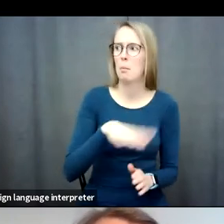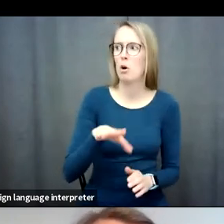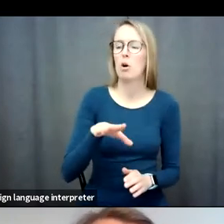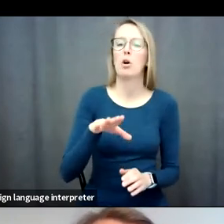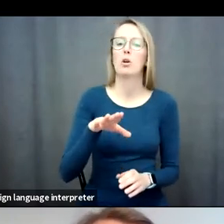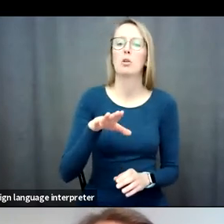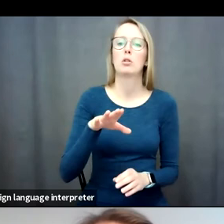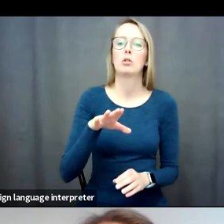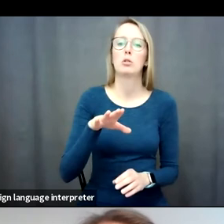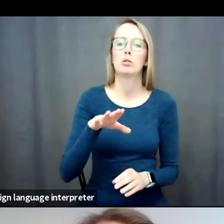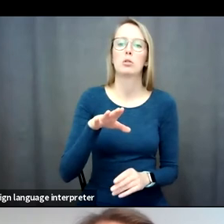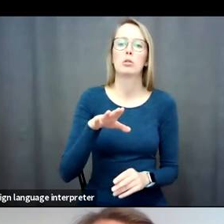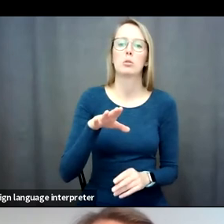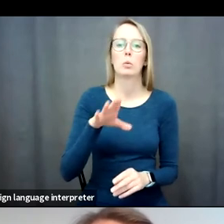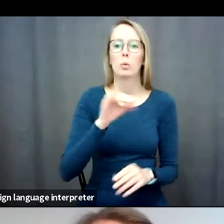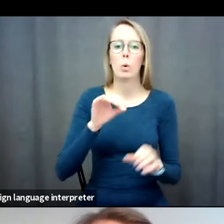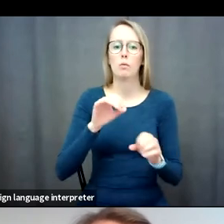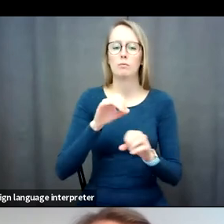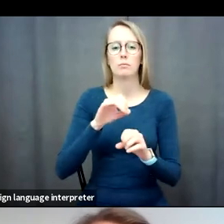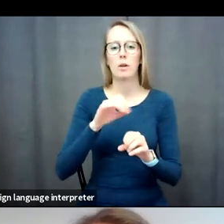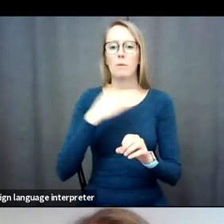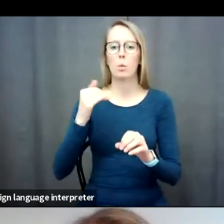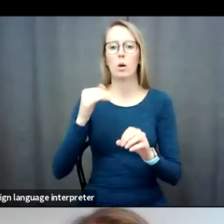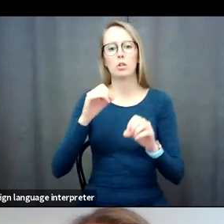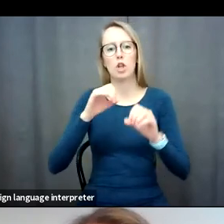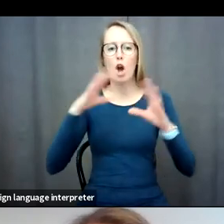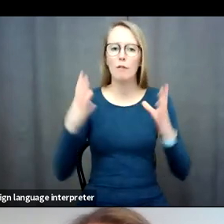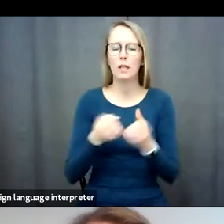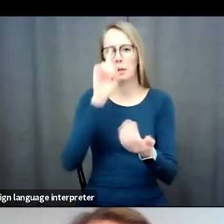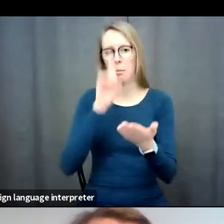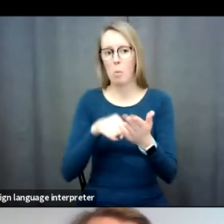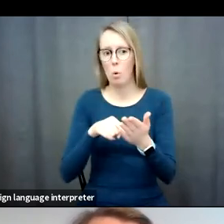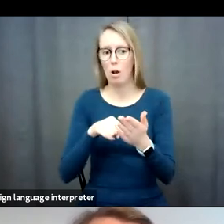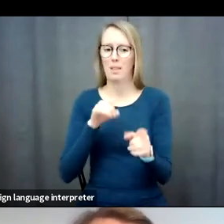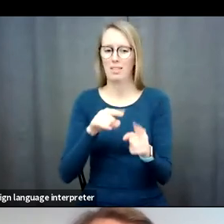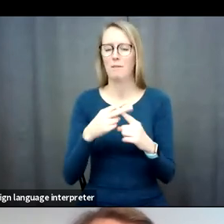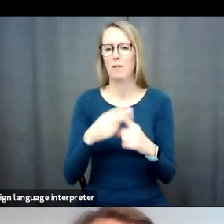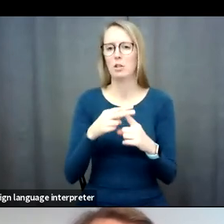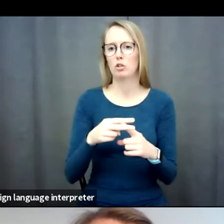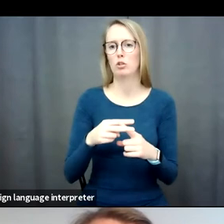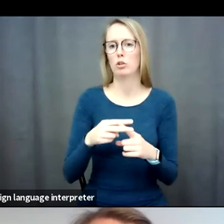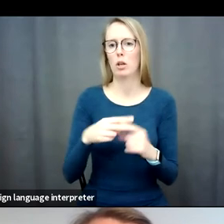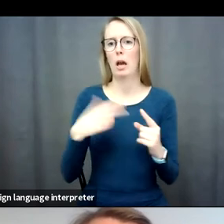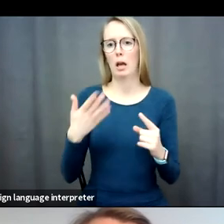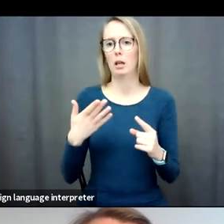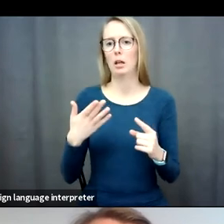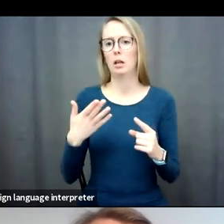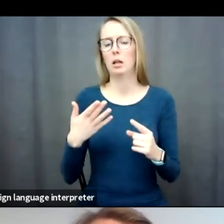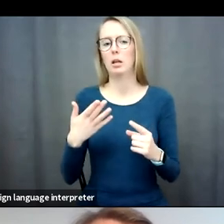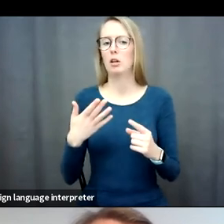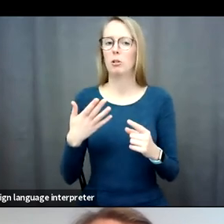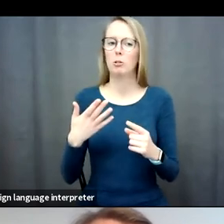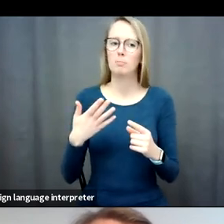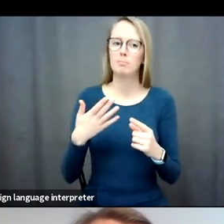And the overall aim or goal of this tool is to disclose and talk